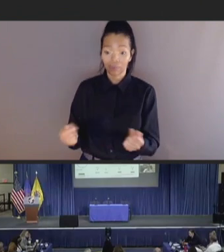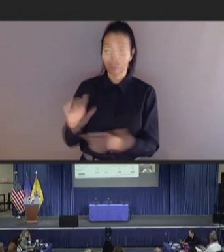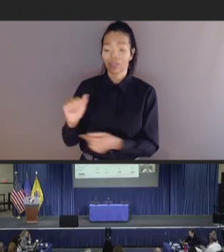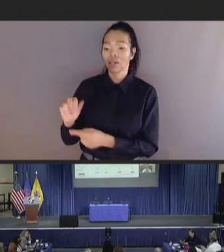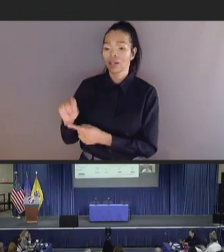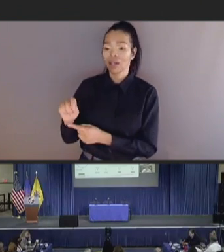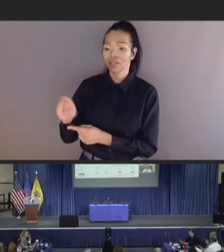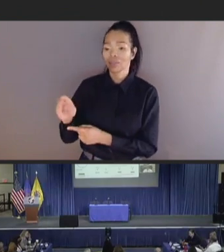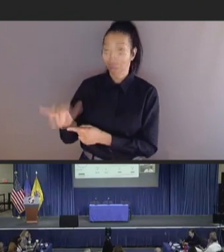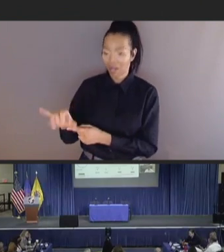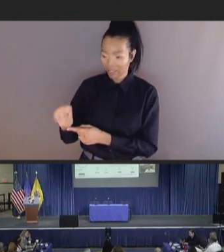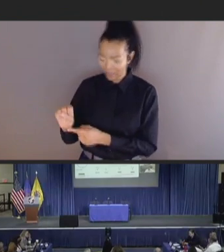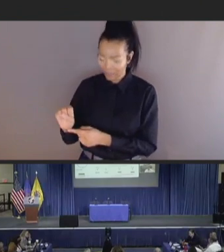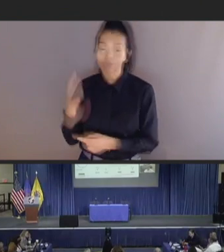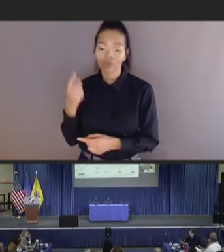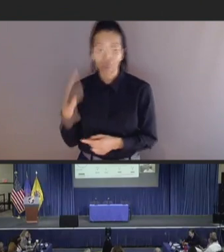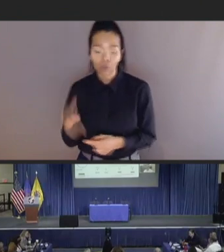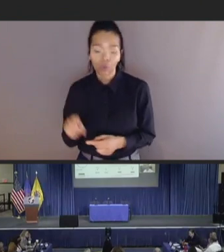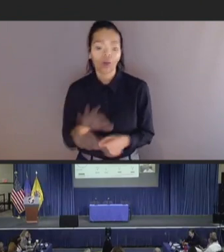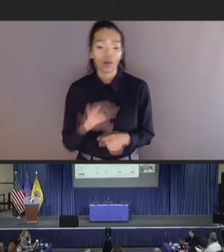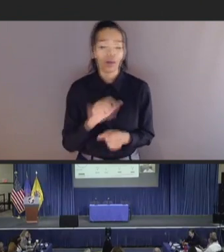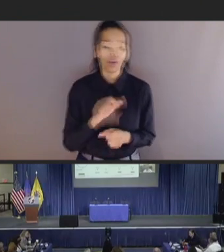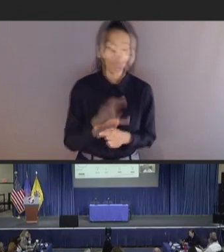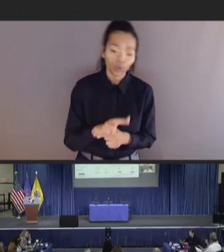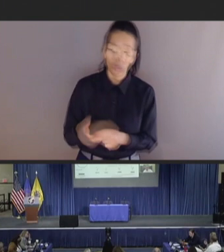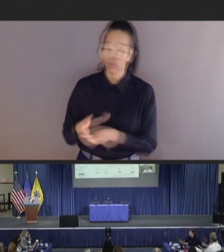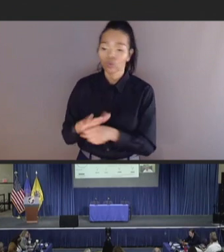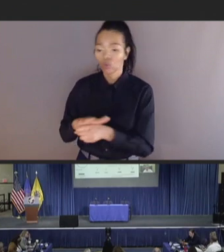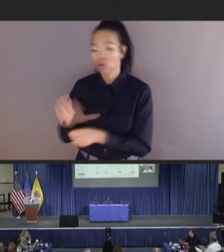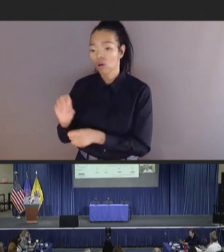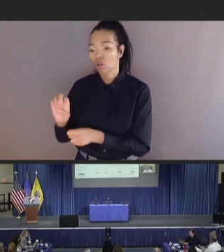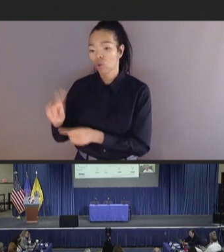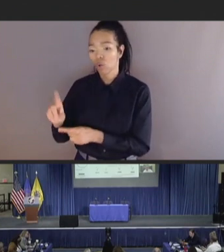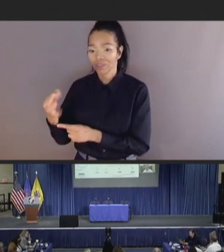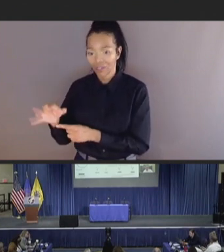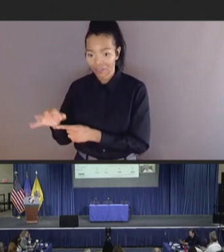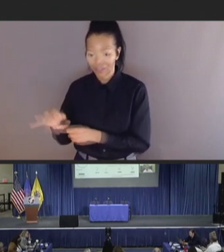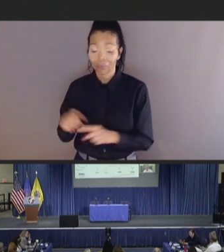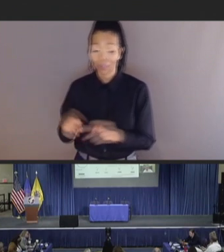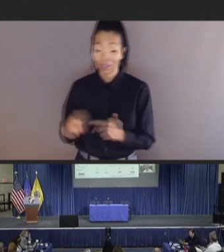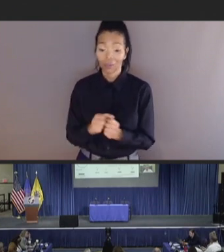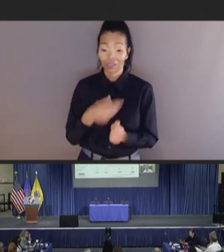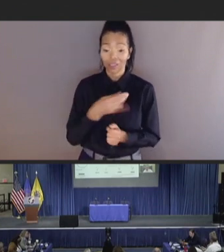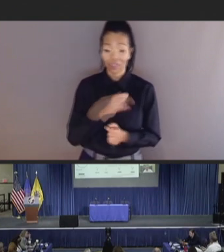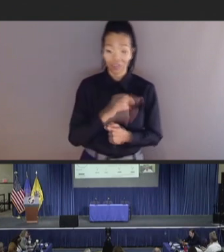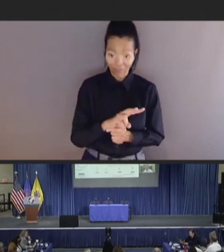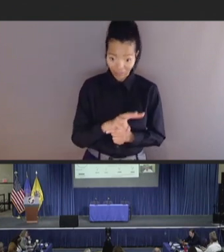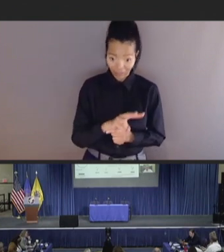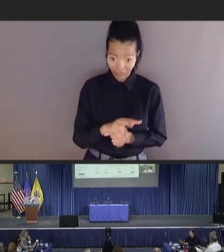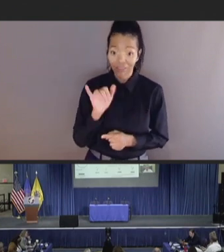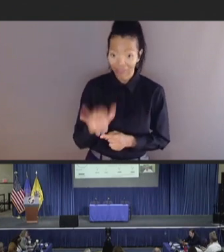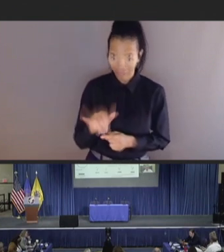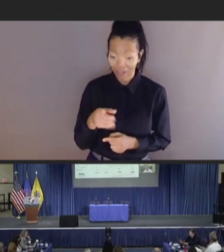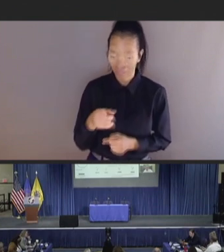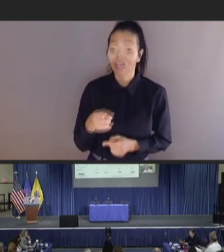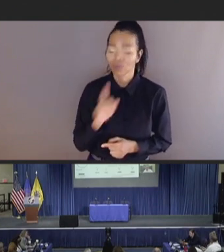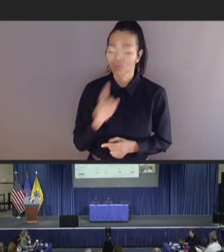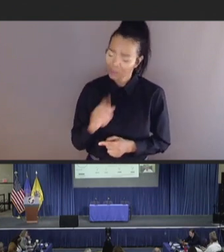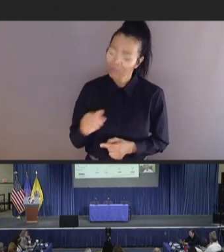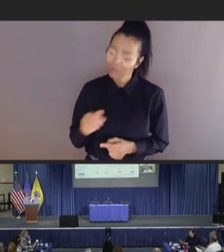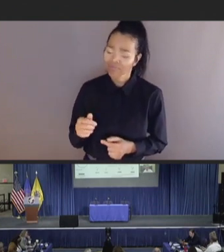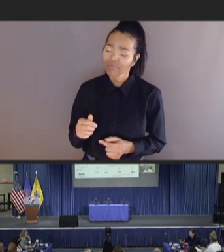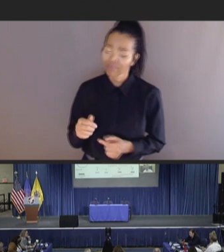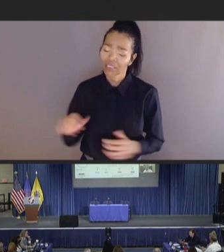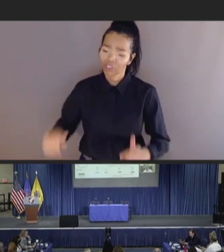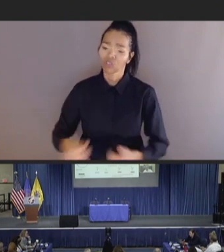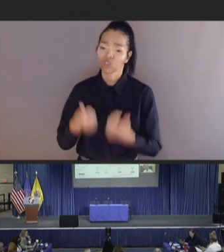malaria, COVID-19. However, in the case of the HIV, this poses an unprecedented scientific challenge that is the one of